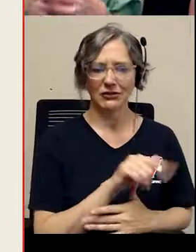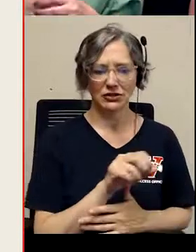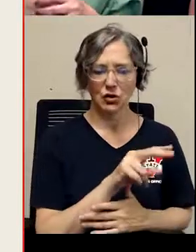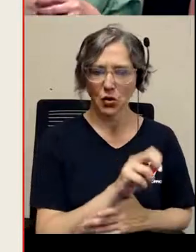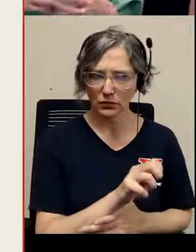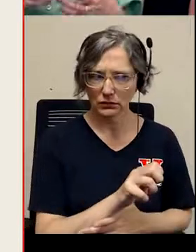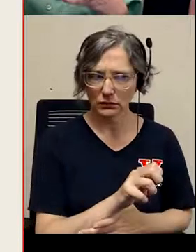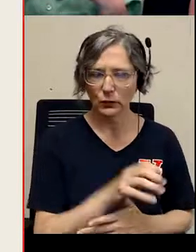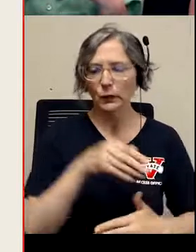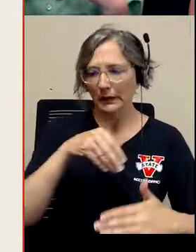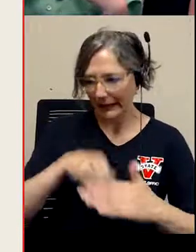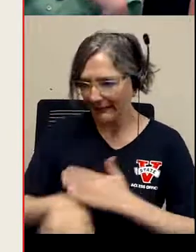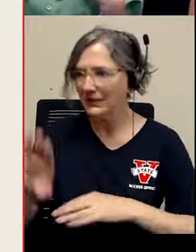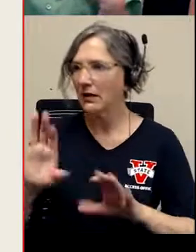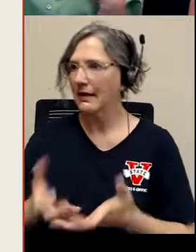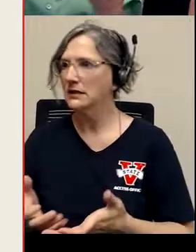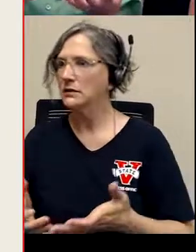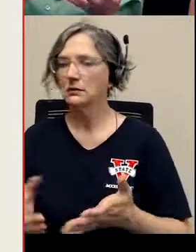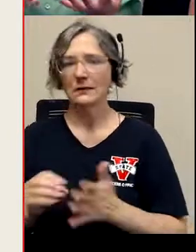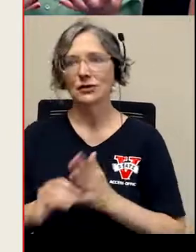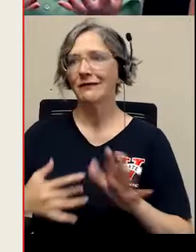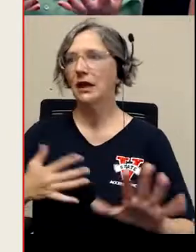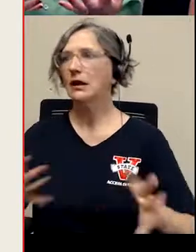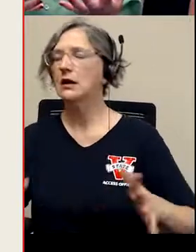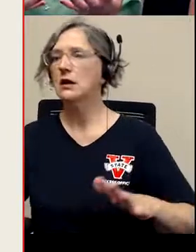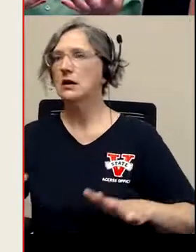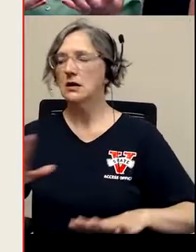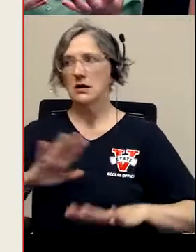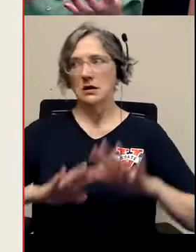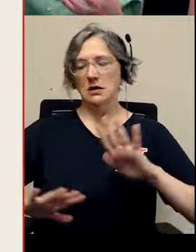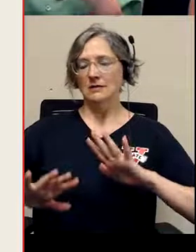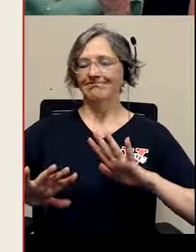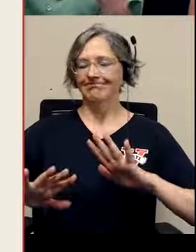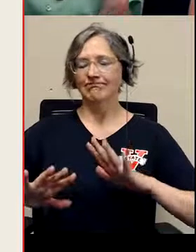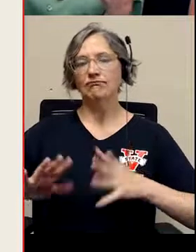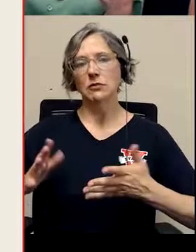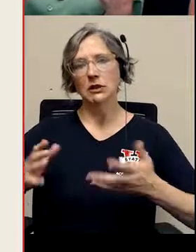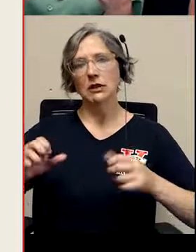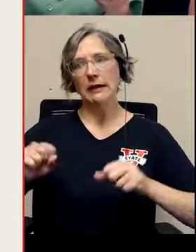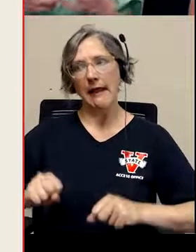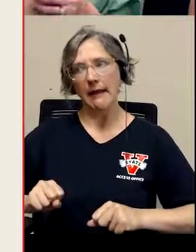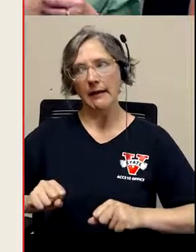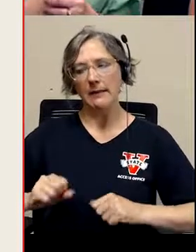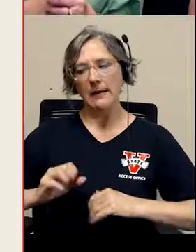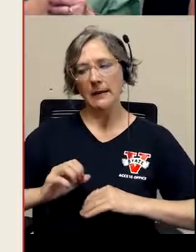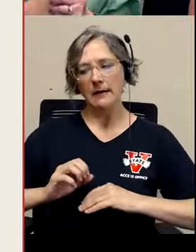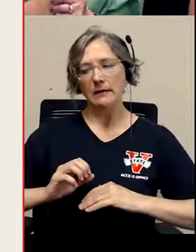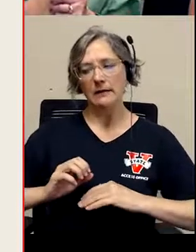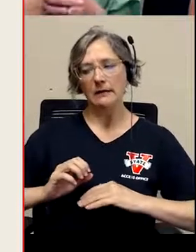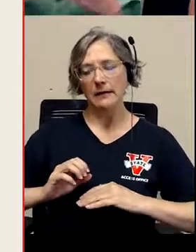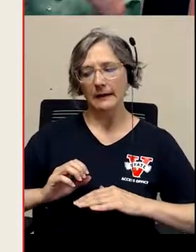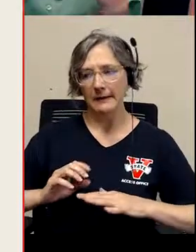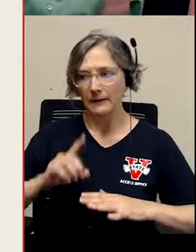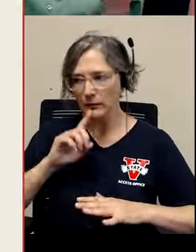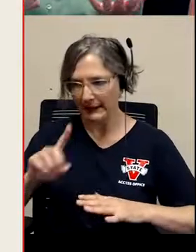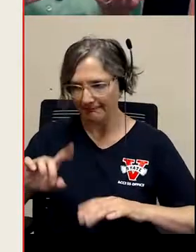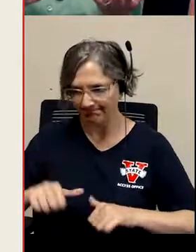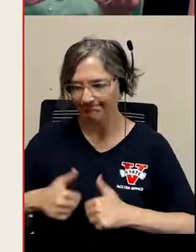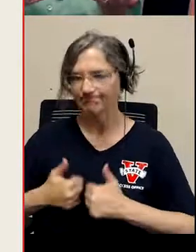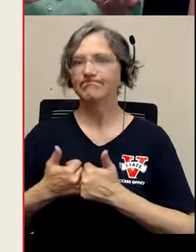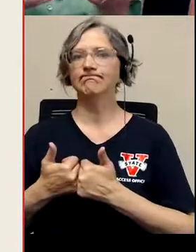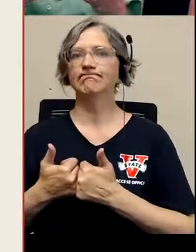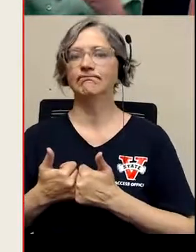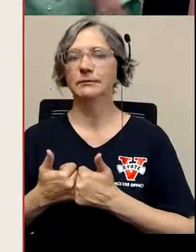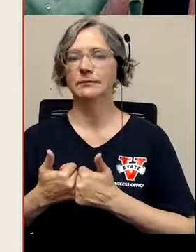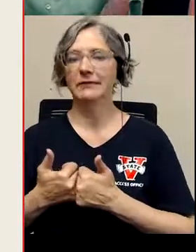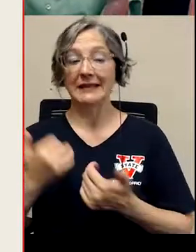right? And helping them to step outside of their comfort zone in a particular area. Well, you can't really do that if we don't have the knowledge